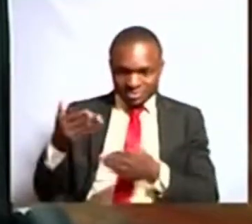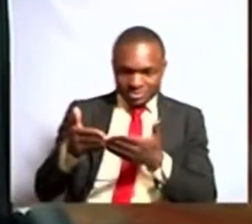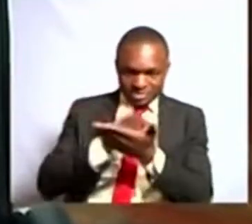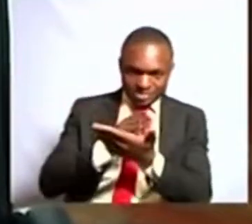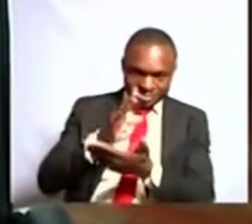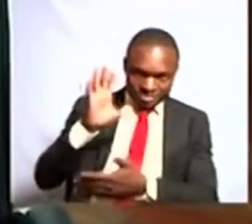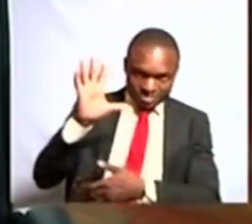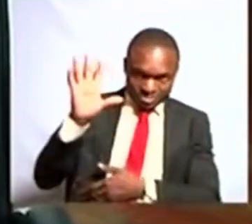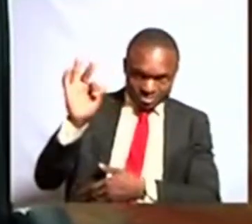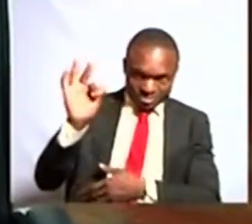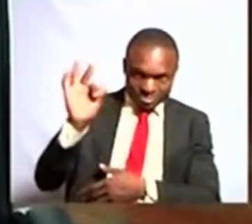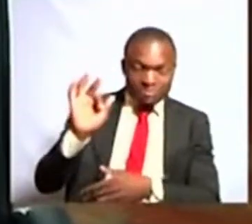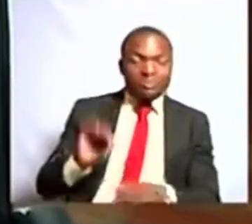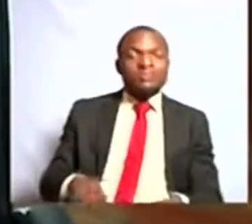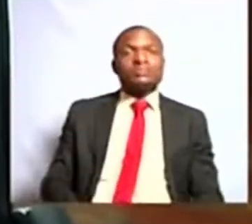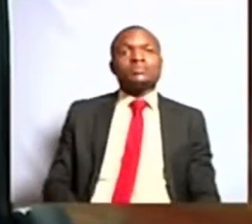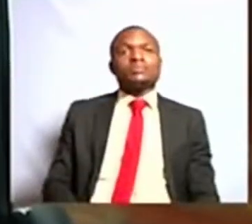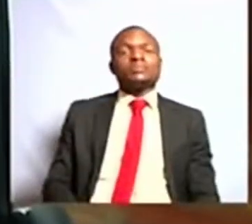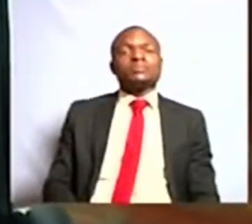19,